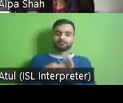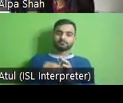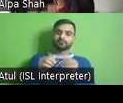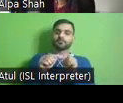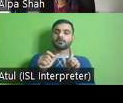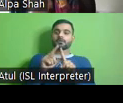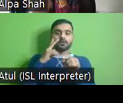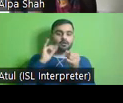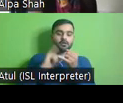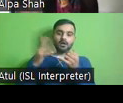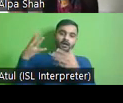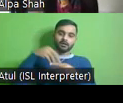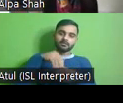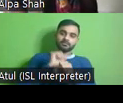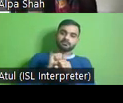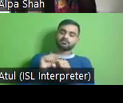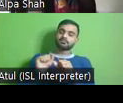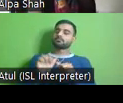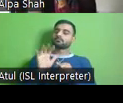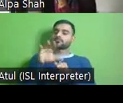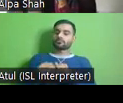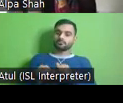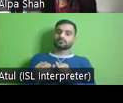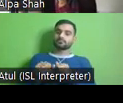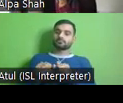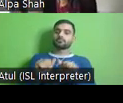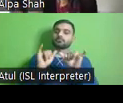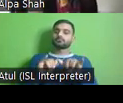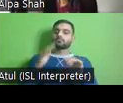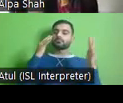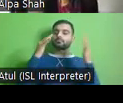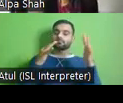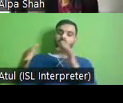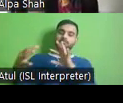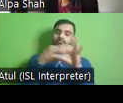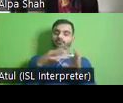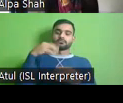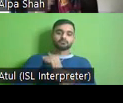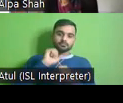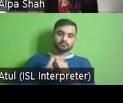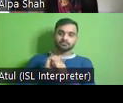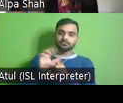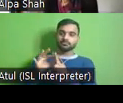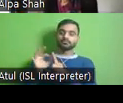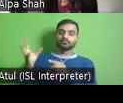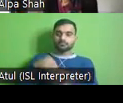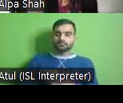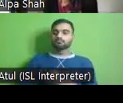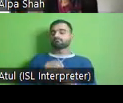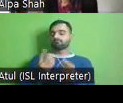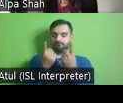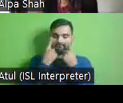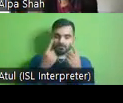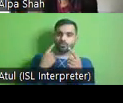Dalits, this will mean access to land and forests, a fight for access to land and forest rights unmediated by